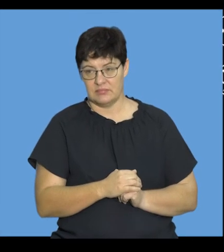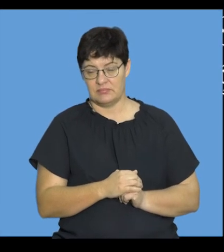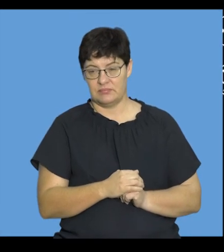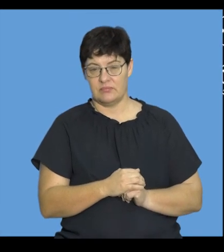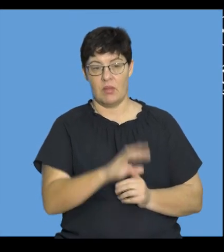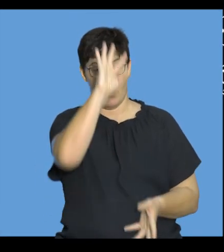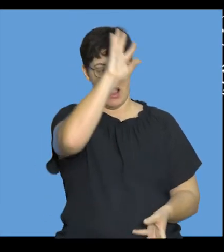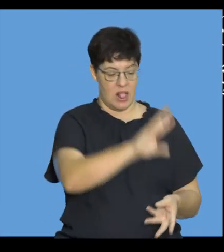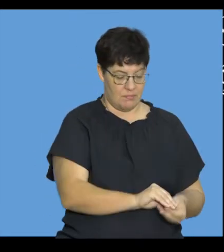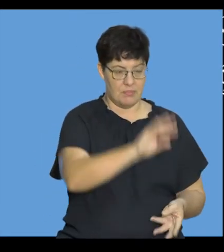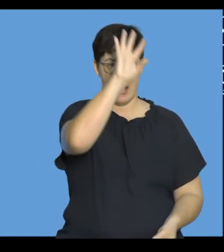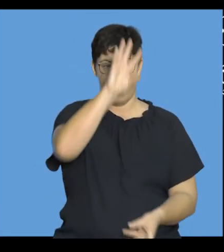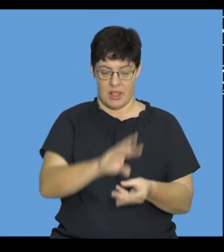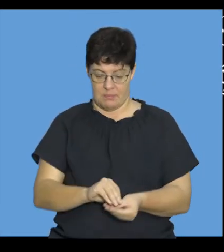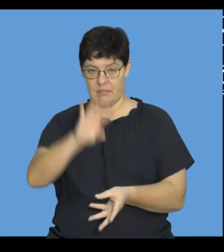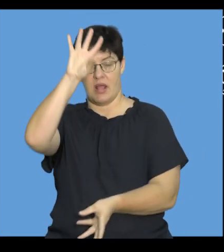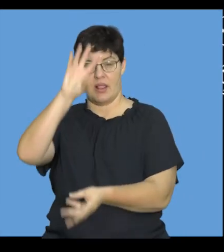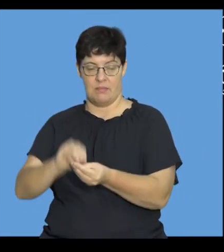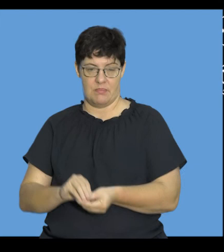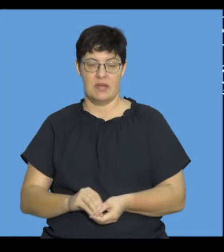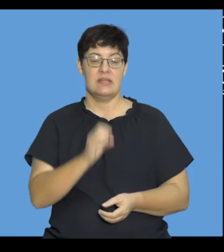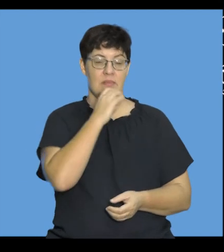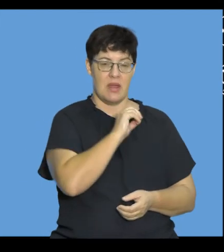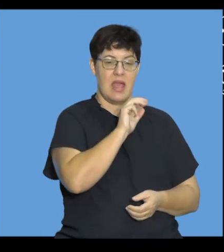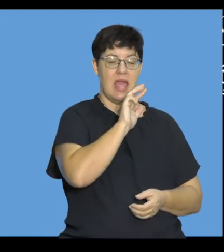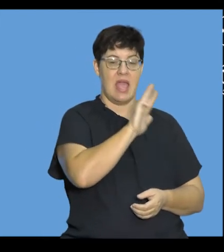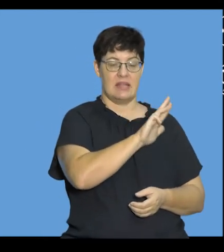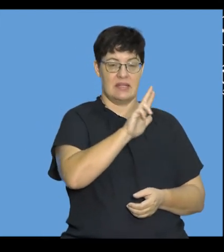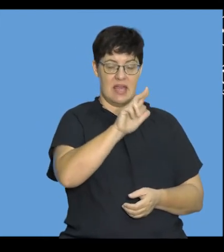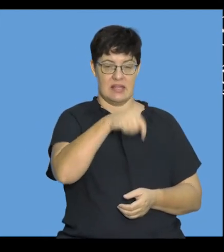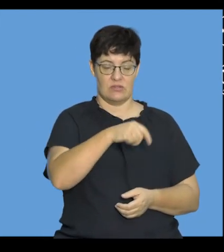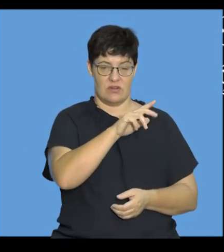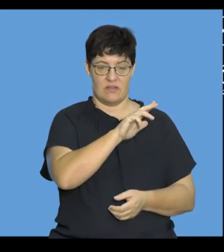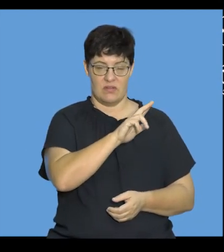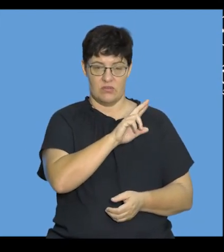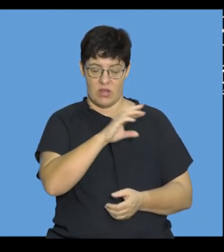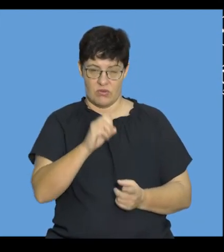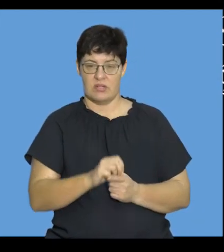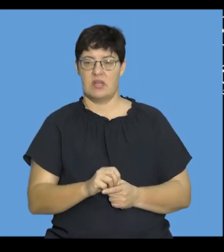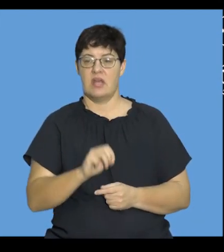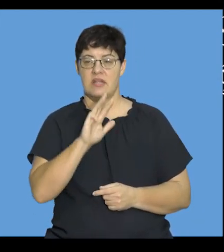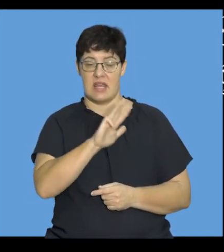September 89,400, October 95,000, and November